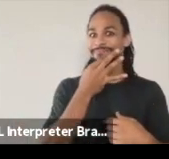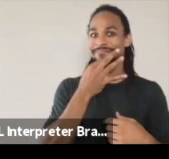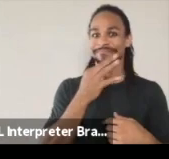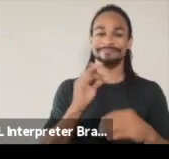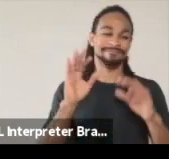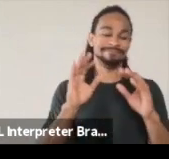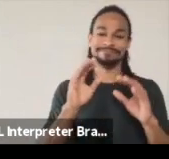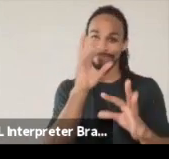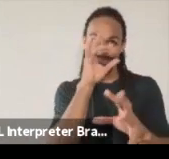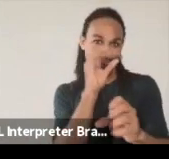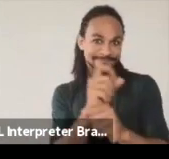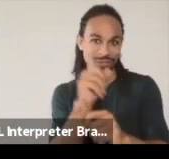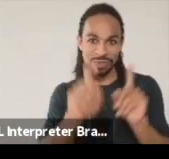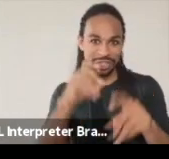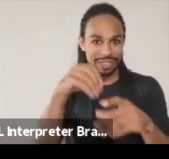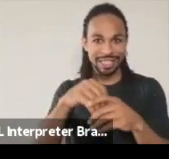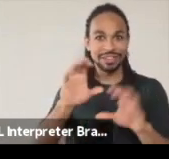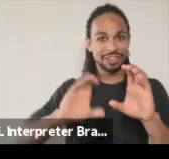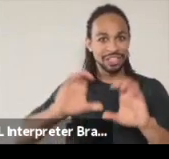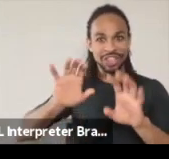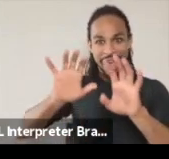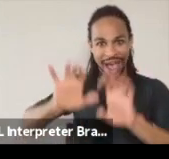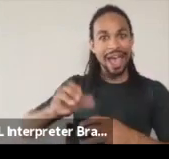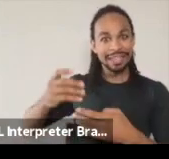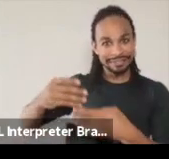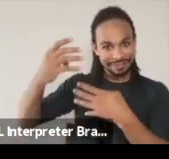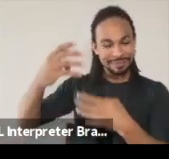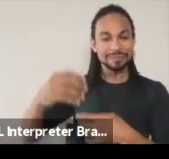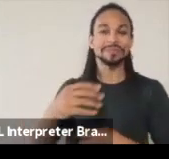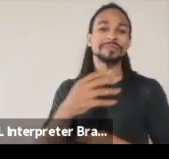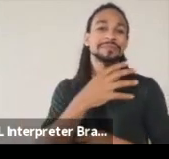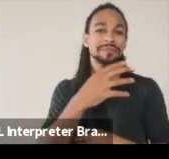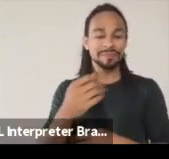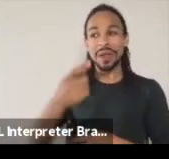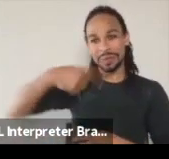Amita, Sujatha, and I talked before this about like